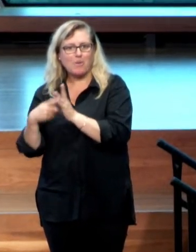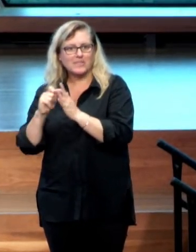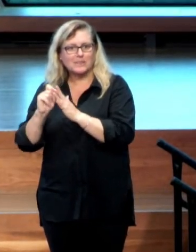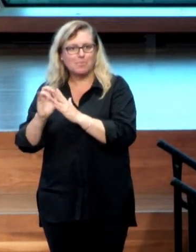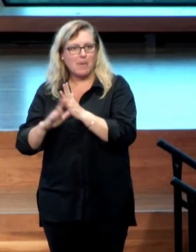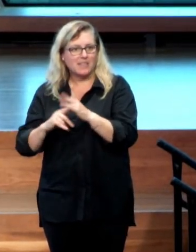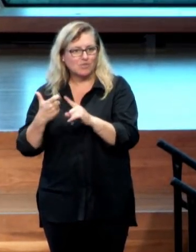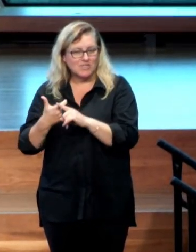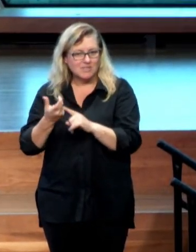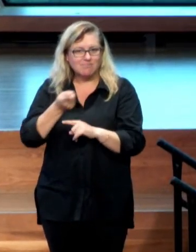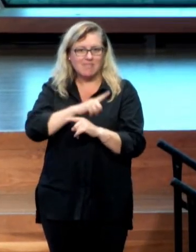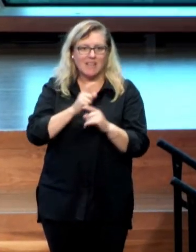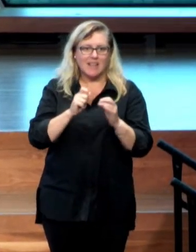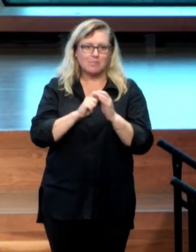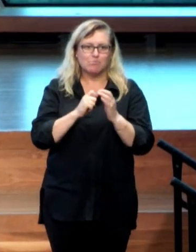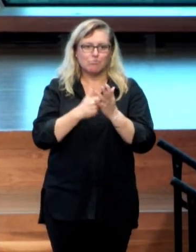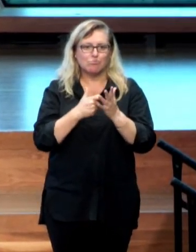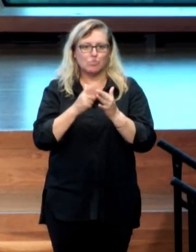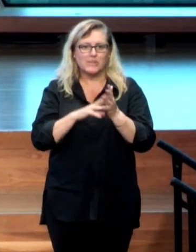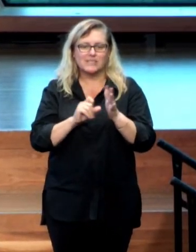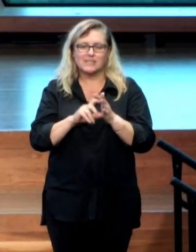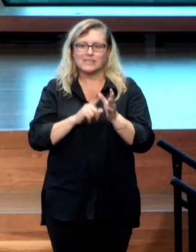Brendan Colley in poetry and fiction as well.